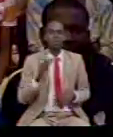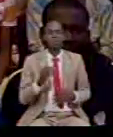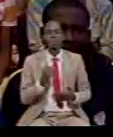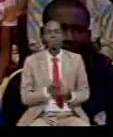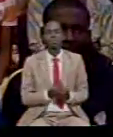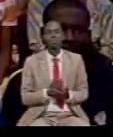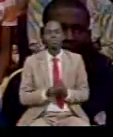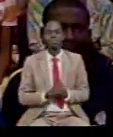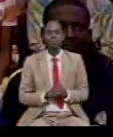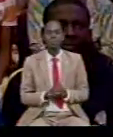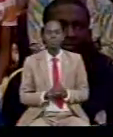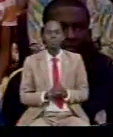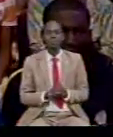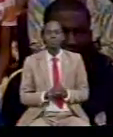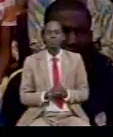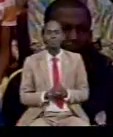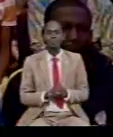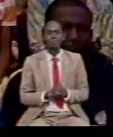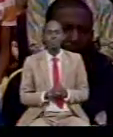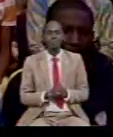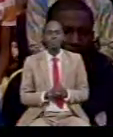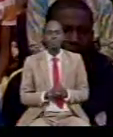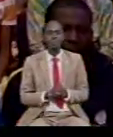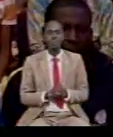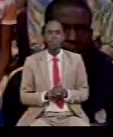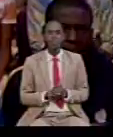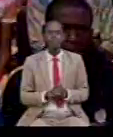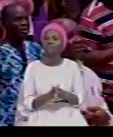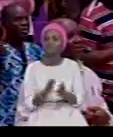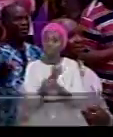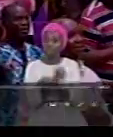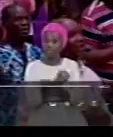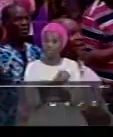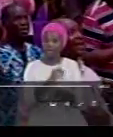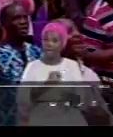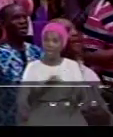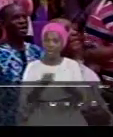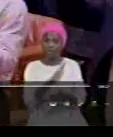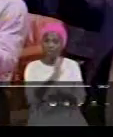The miracle is there. Check up the miracle.